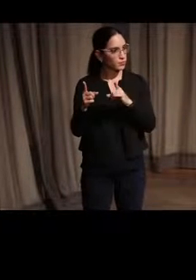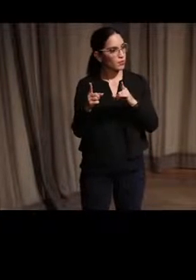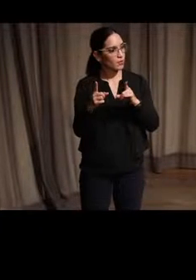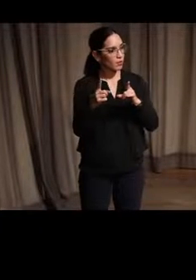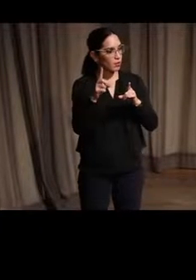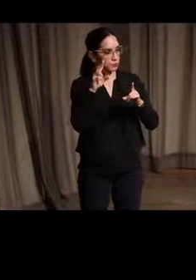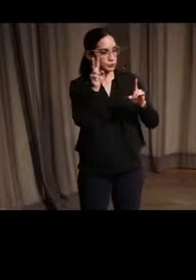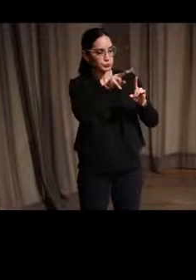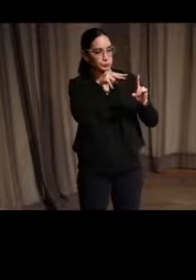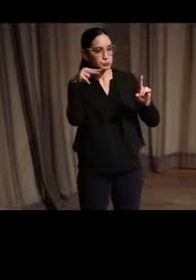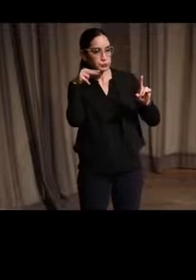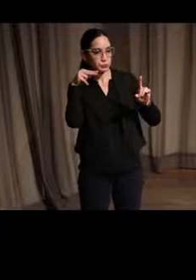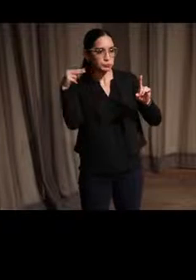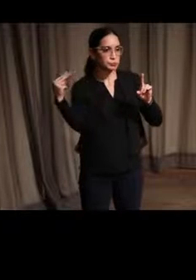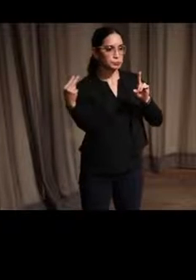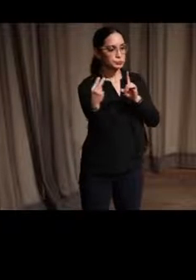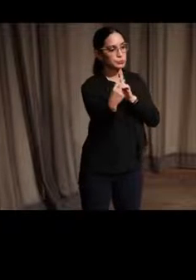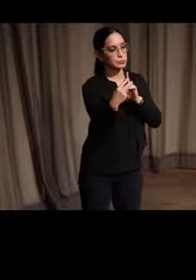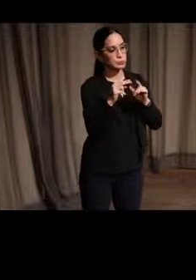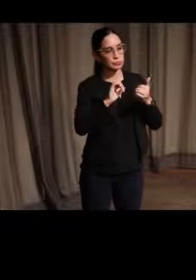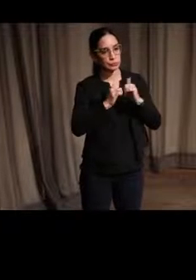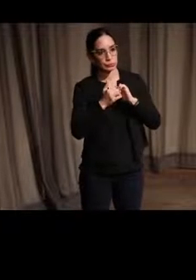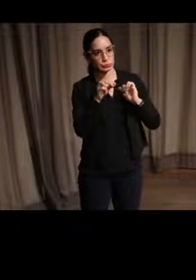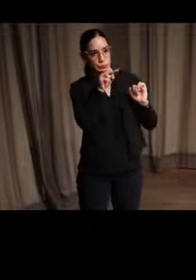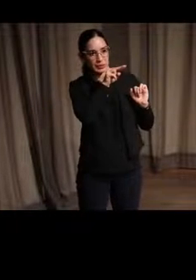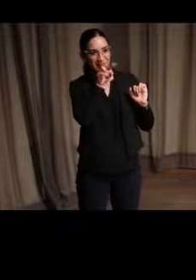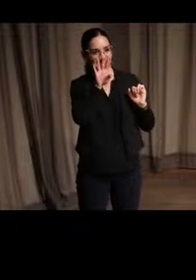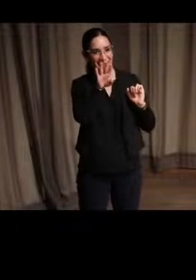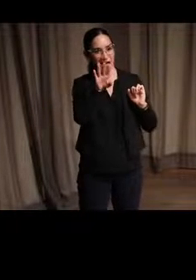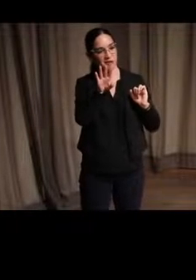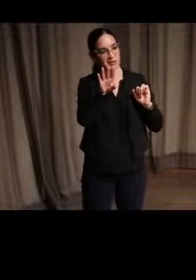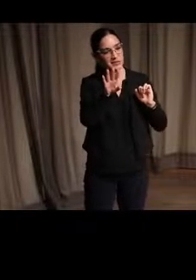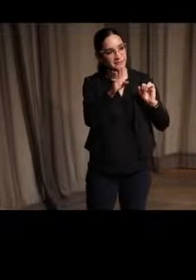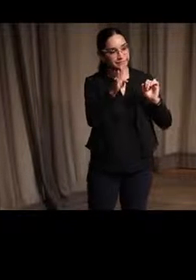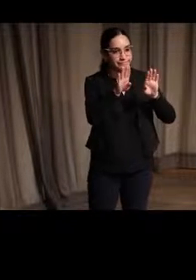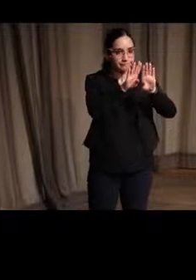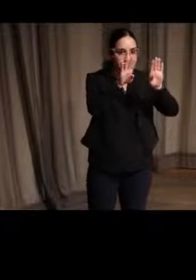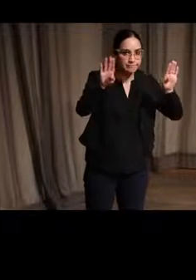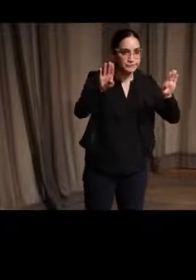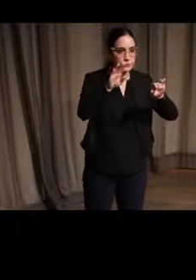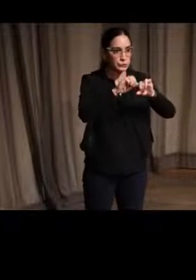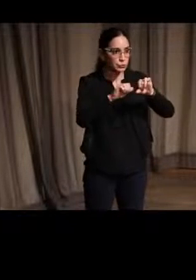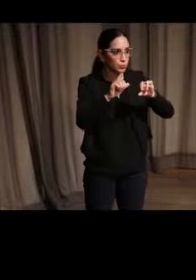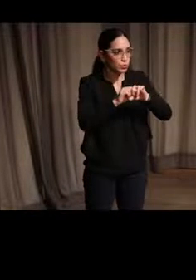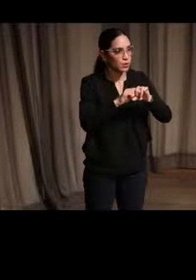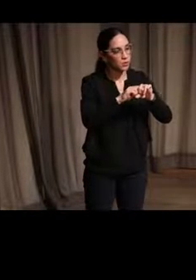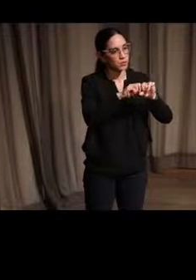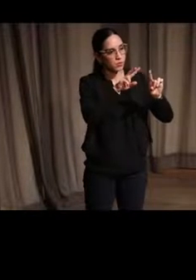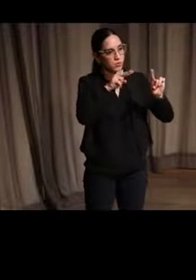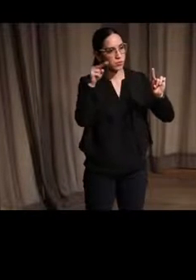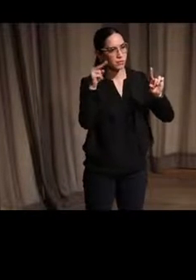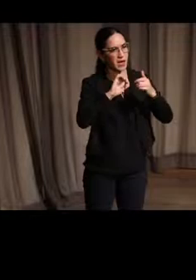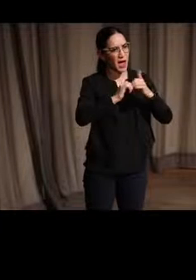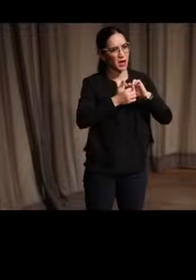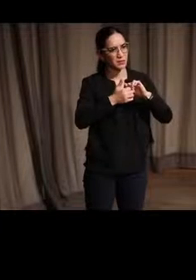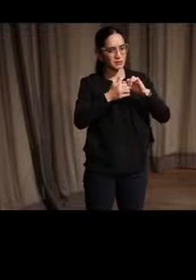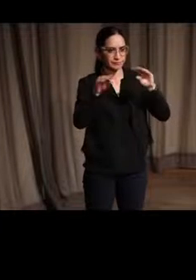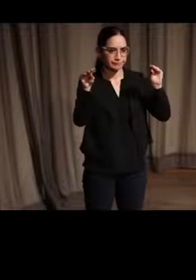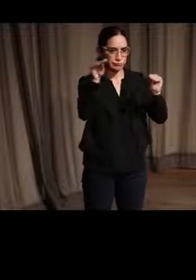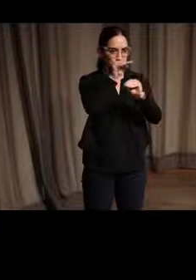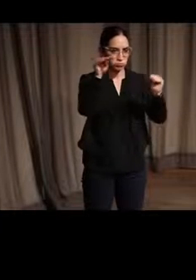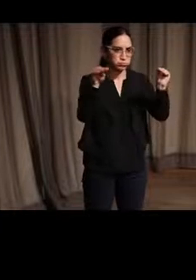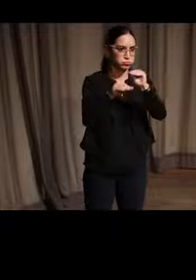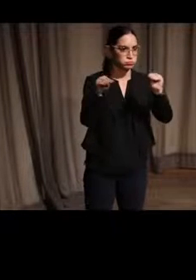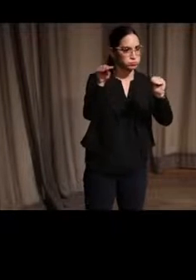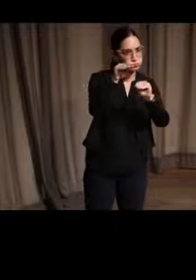that even here at PAMM with the permanent collection. Like, how can I look at these works and think about what's going on? How can I recontextualize